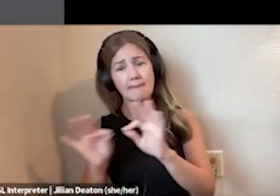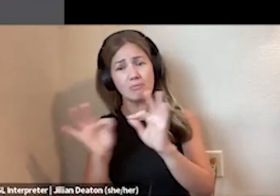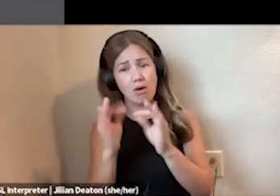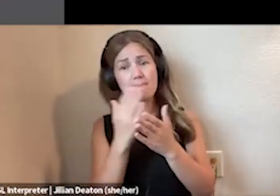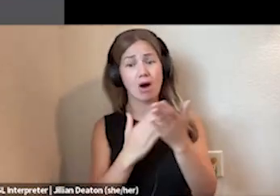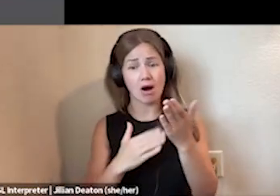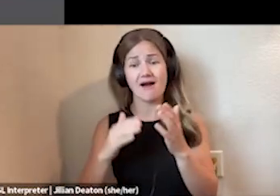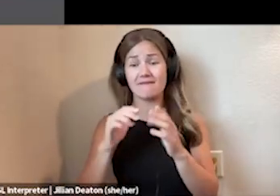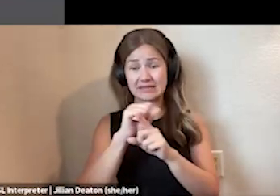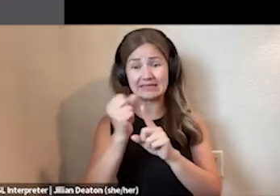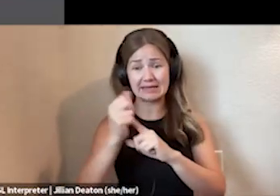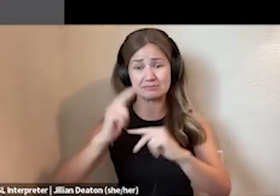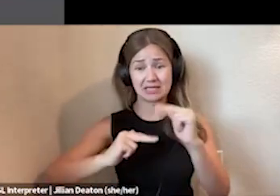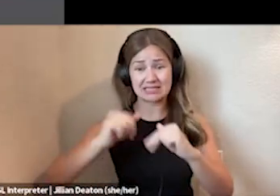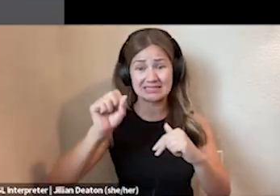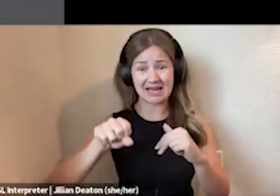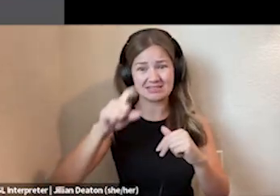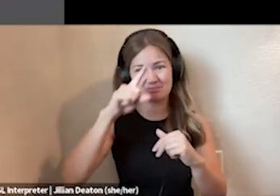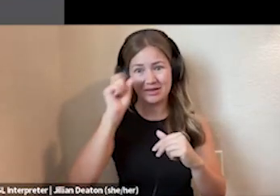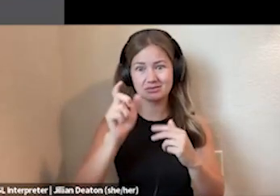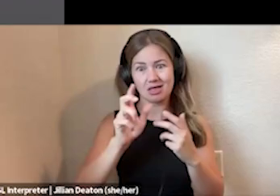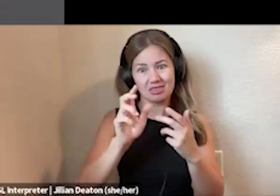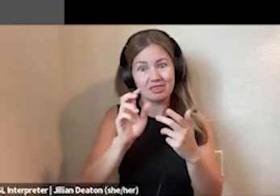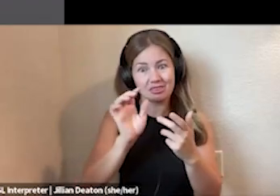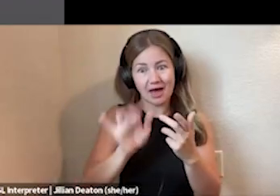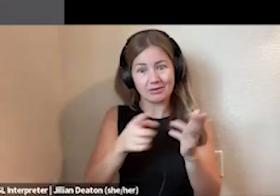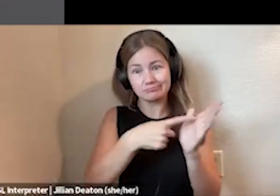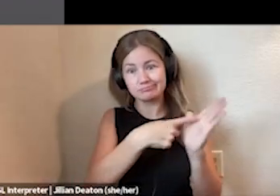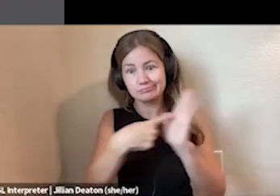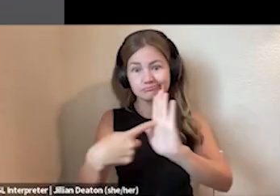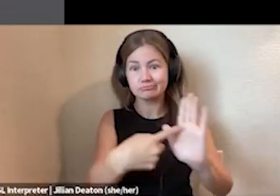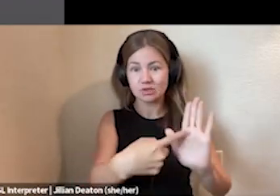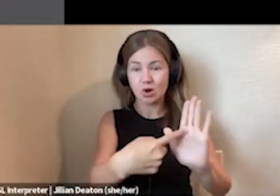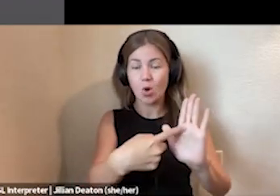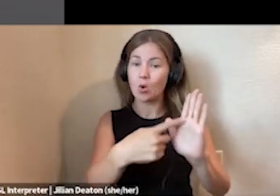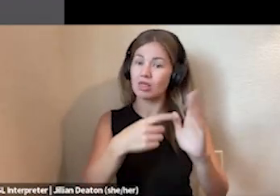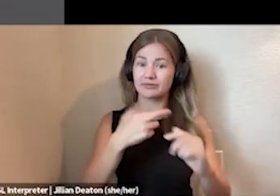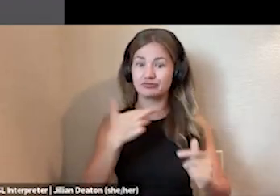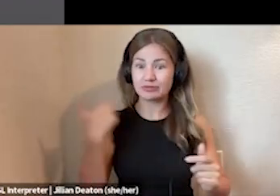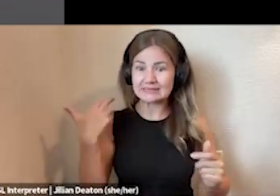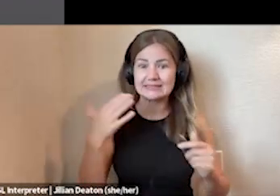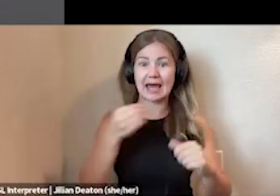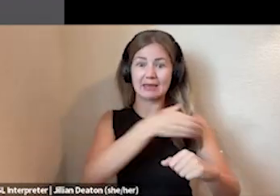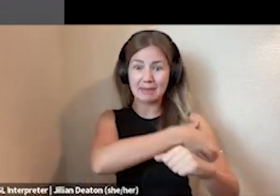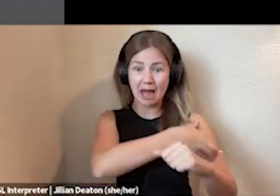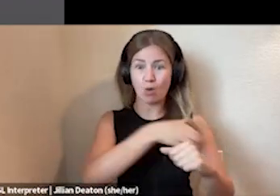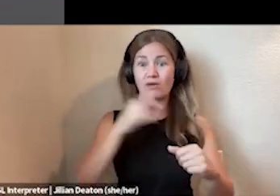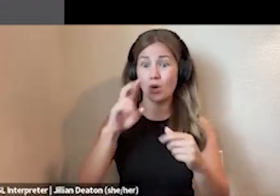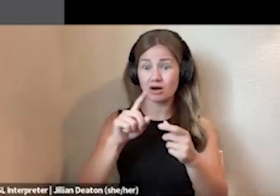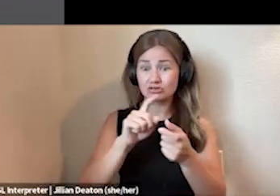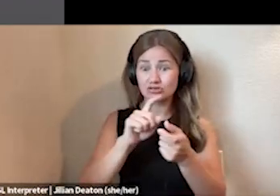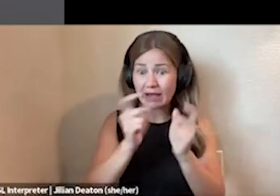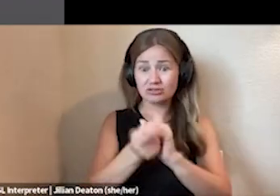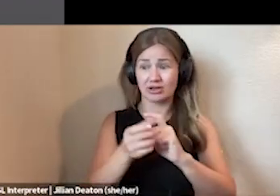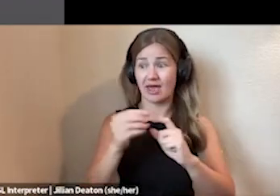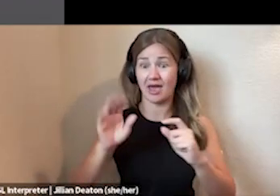things together reveal the stakes, the potential for agency, and the power of change, and the donor's possible role in all